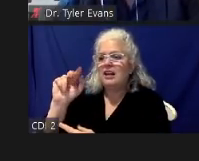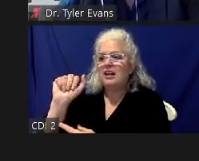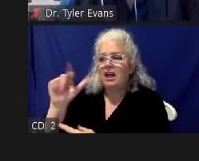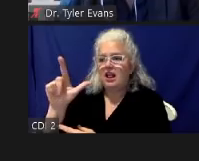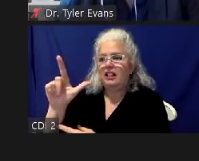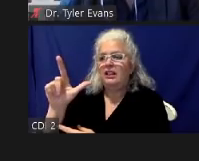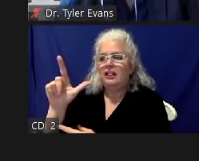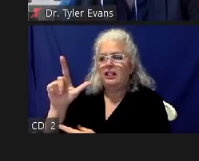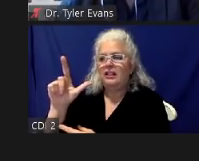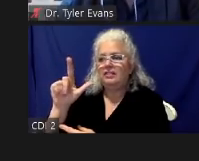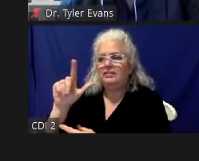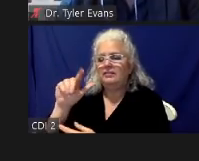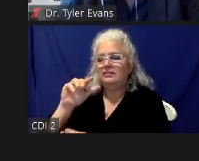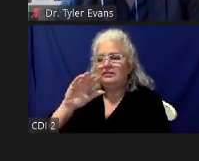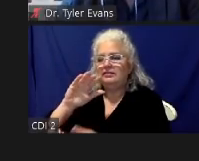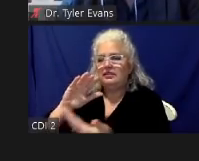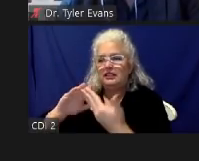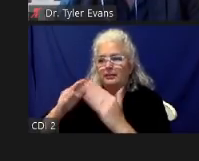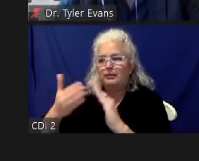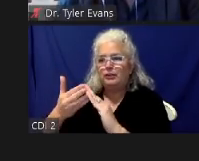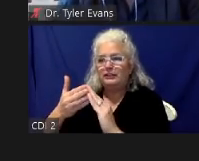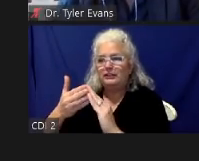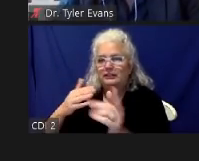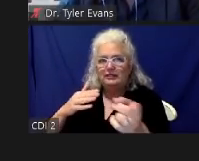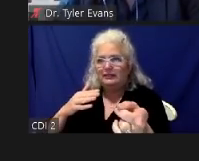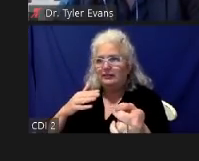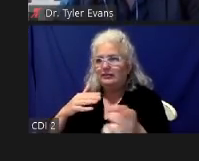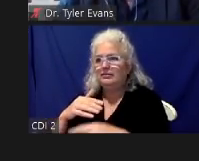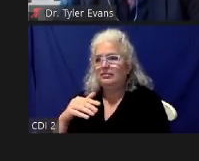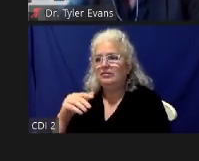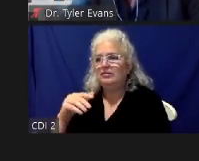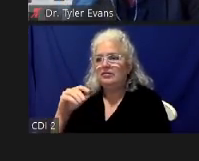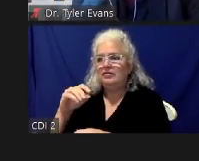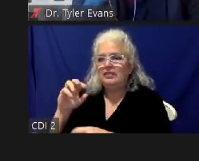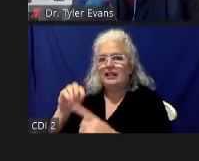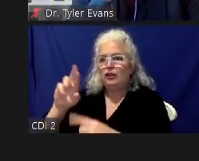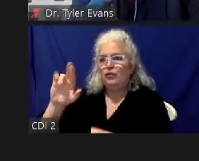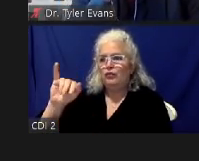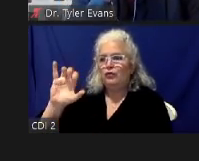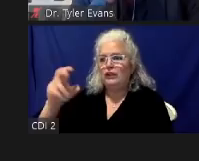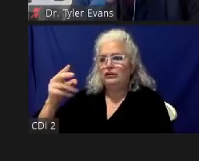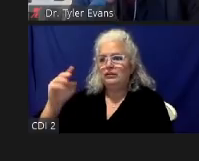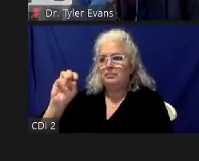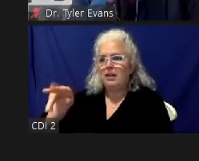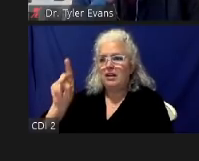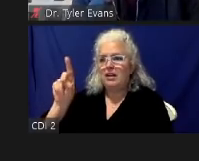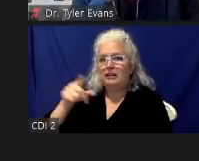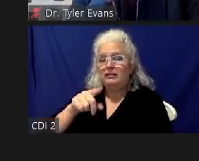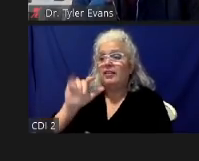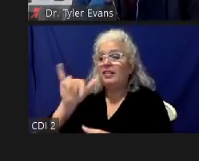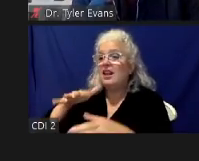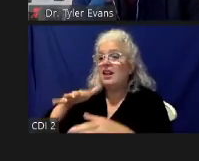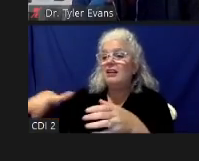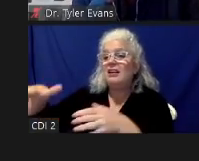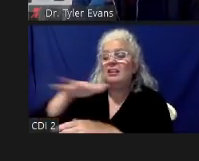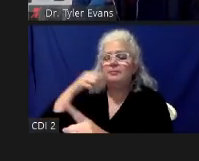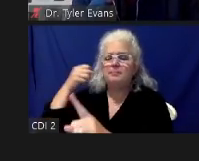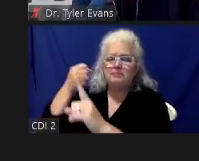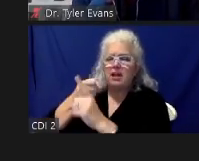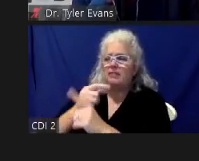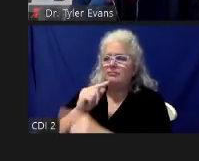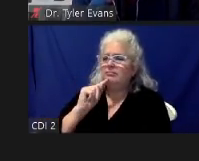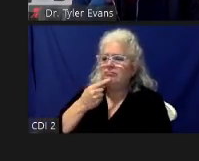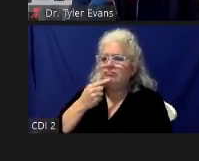as our Department of Public Works was coming to set up that pod site. This is what emerged on that rainy